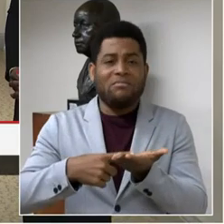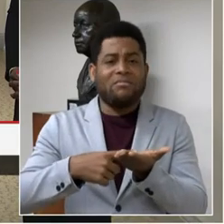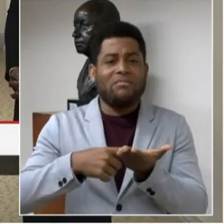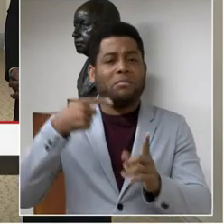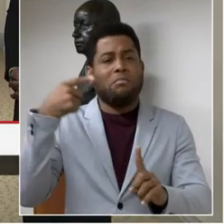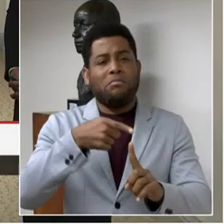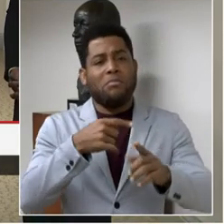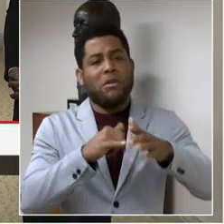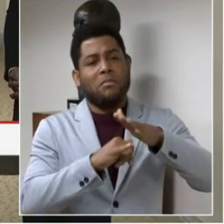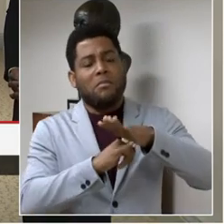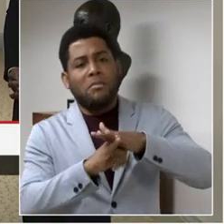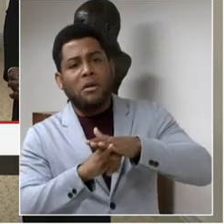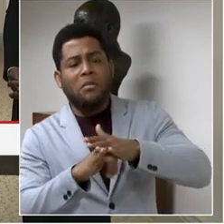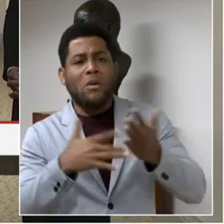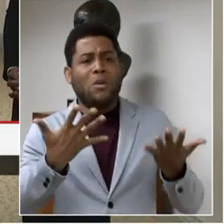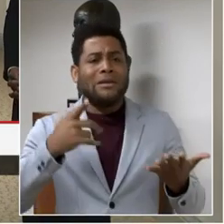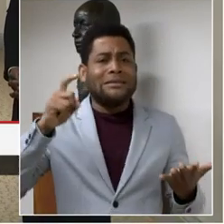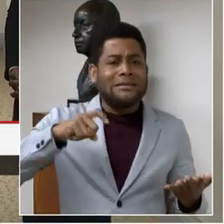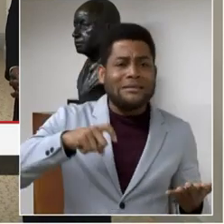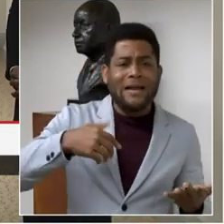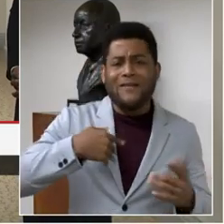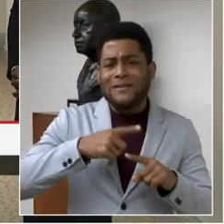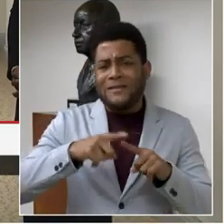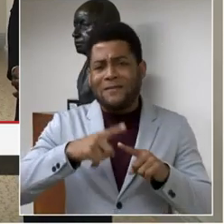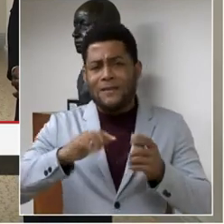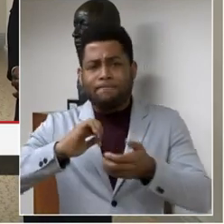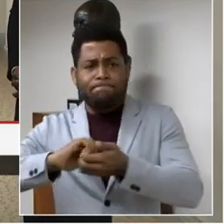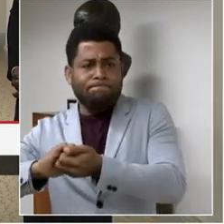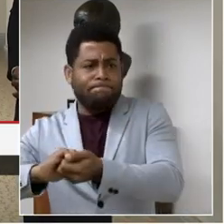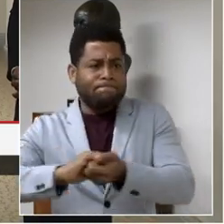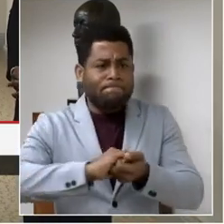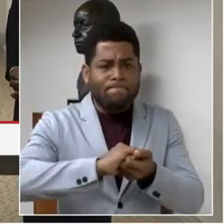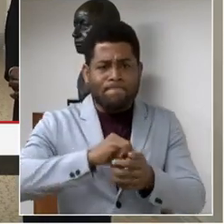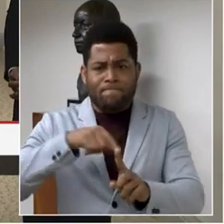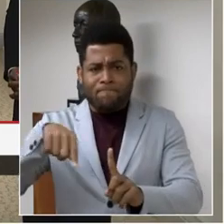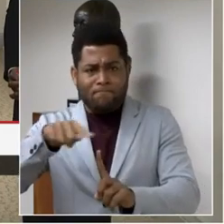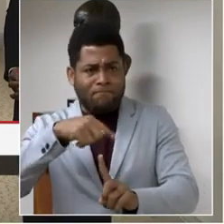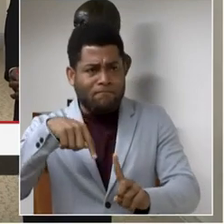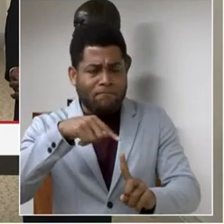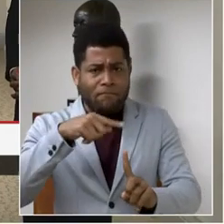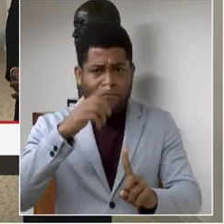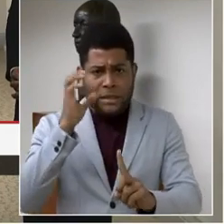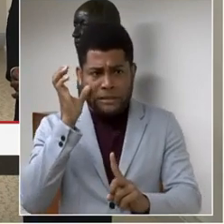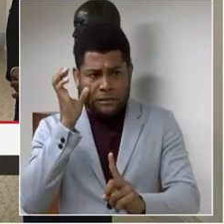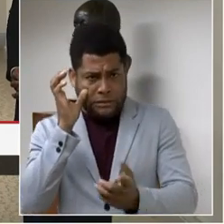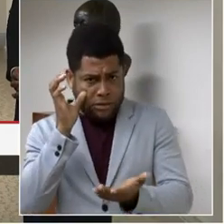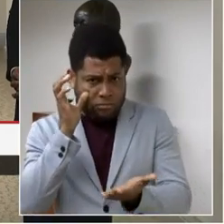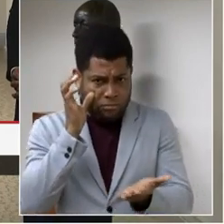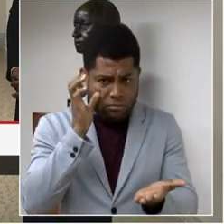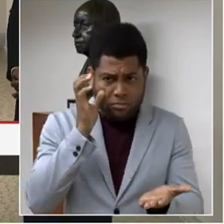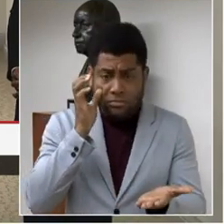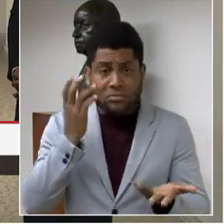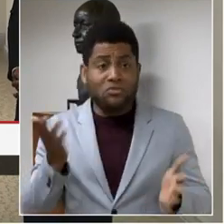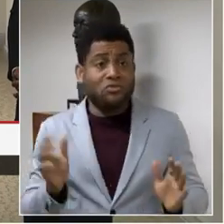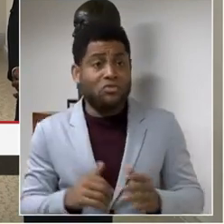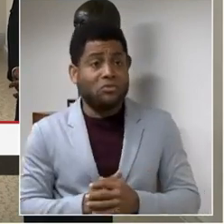General Manager and the district's CFO. I'm happy to answer any questions. Yes,